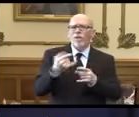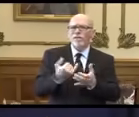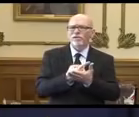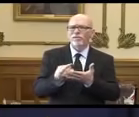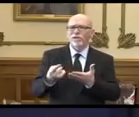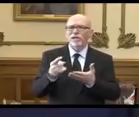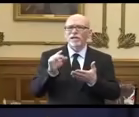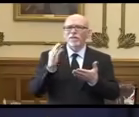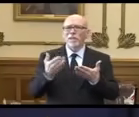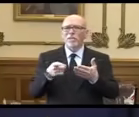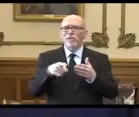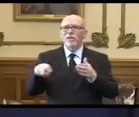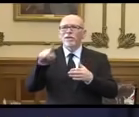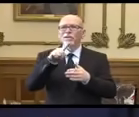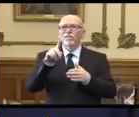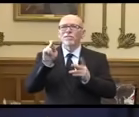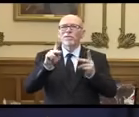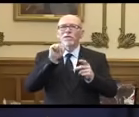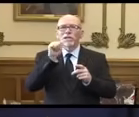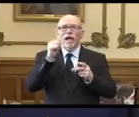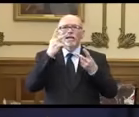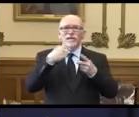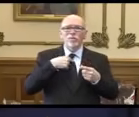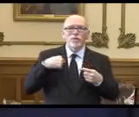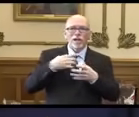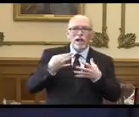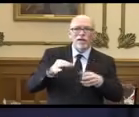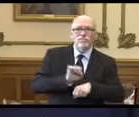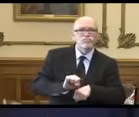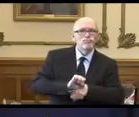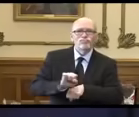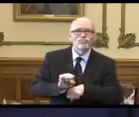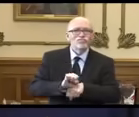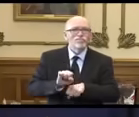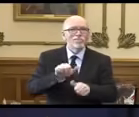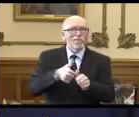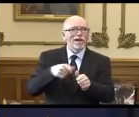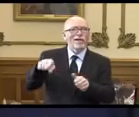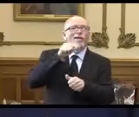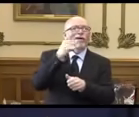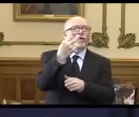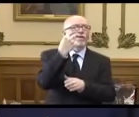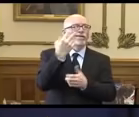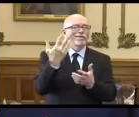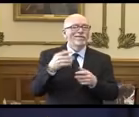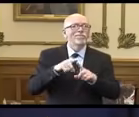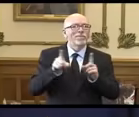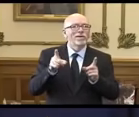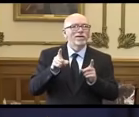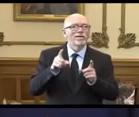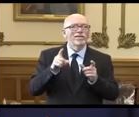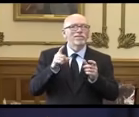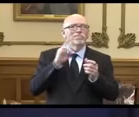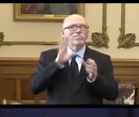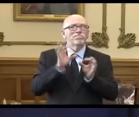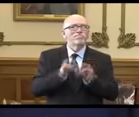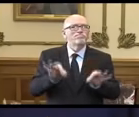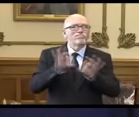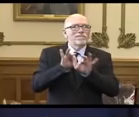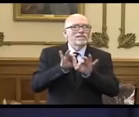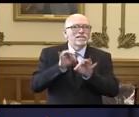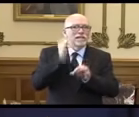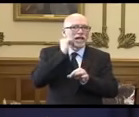the surface, that folks don't see how much paddling is going on under the surface, but some key